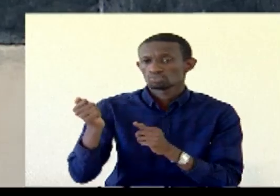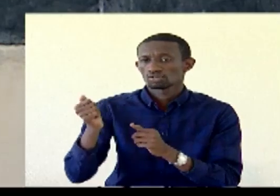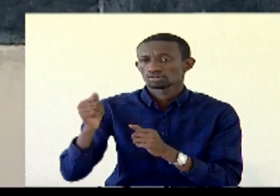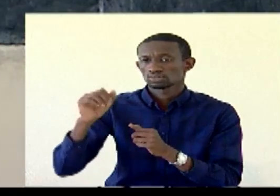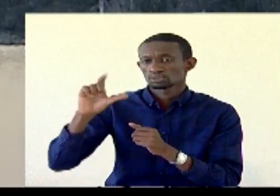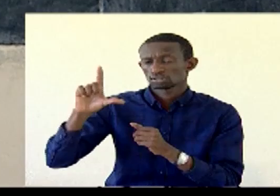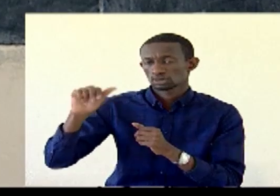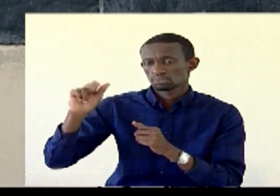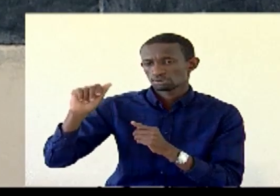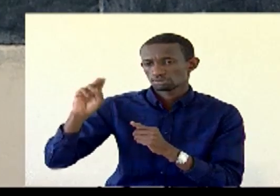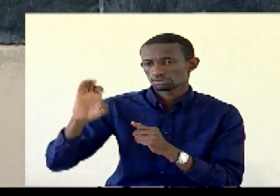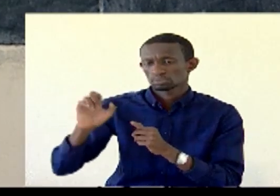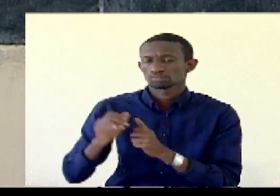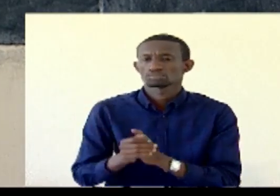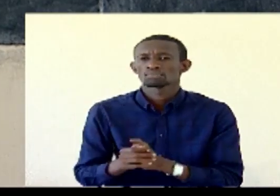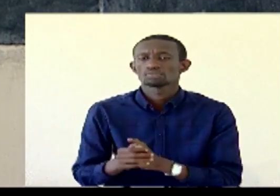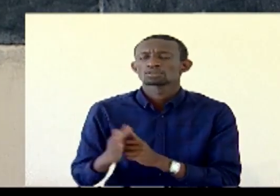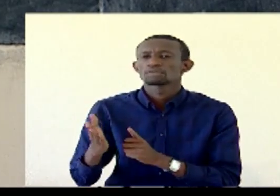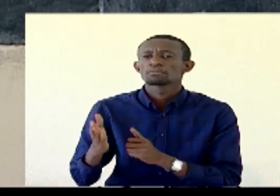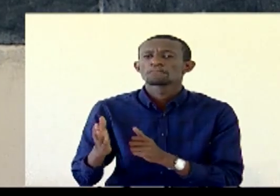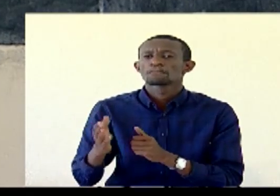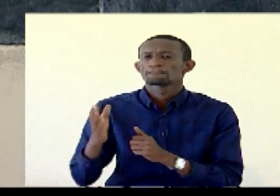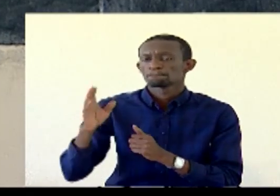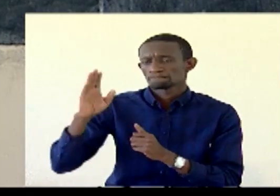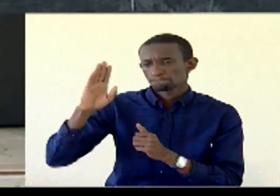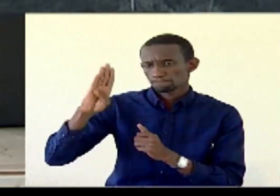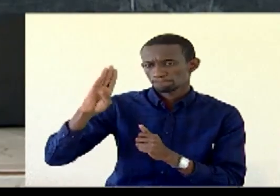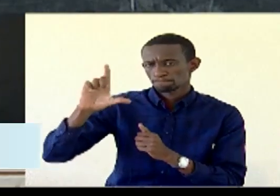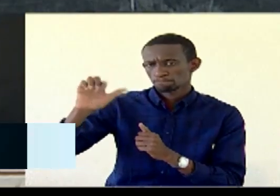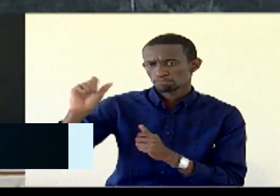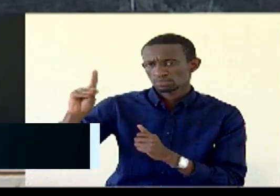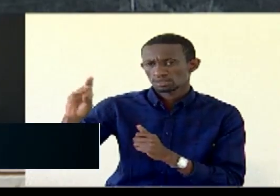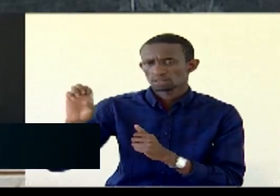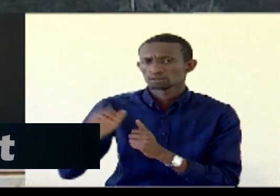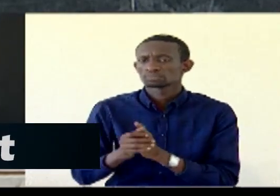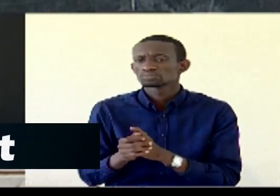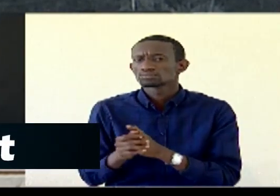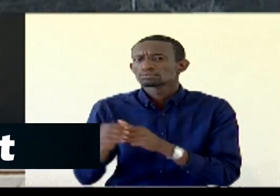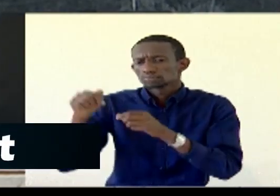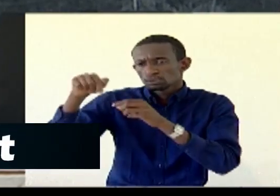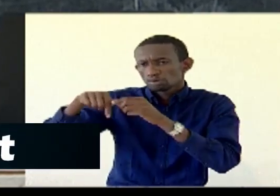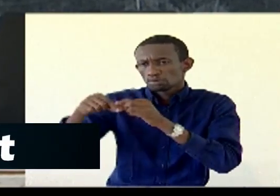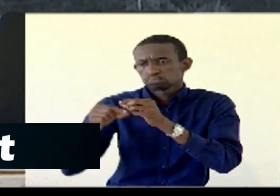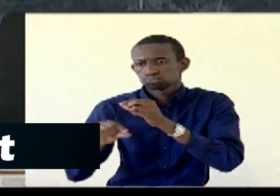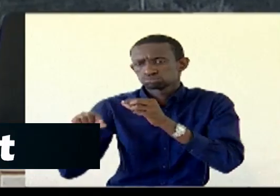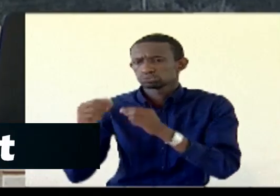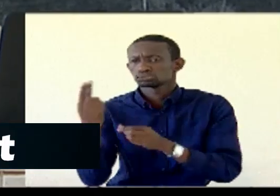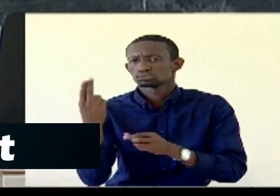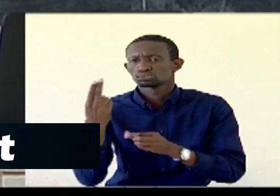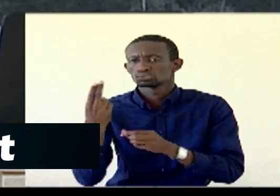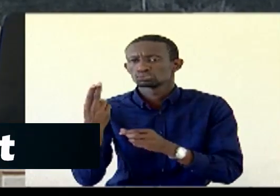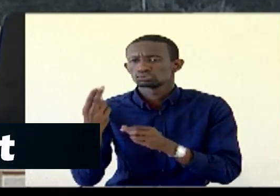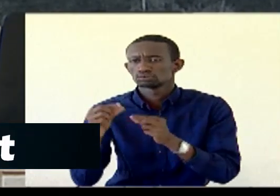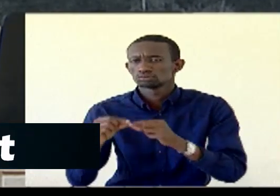to draw it very quickly, this is the urinary bladder, and below the urinary bladder we have these two muscles which are called the